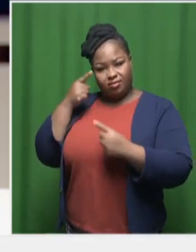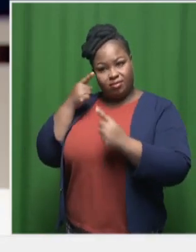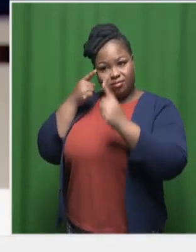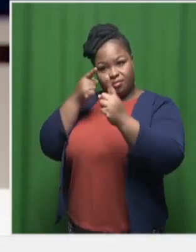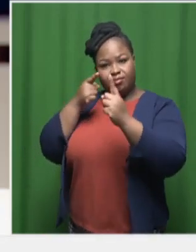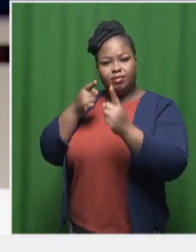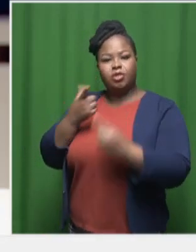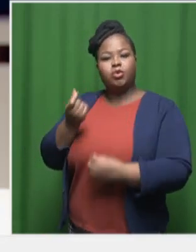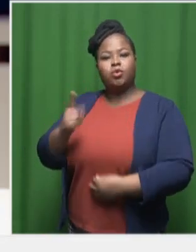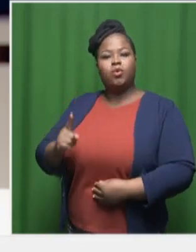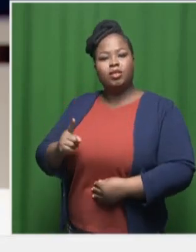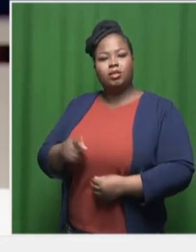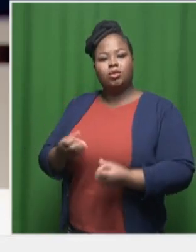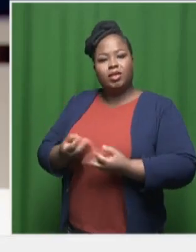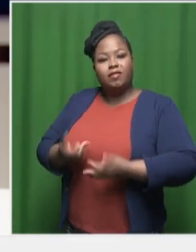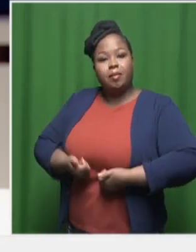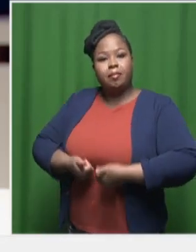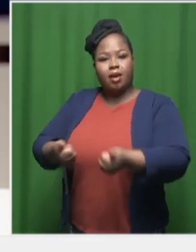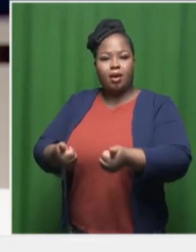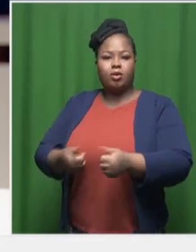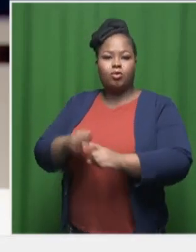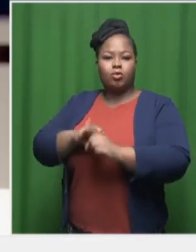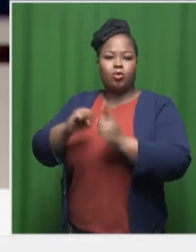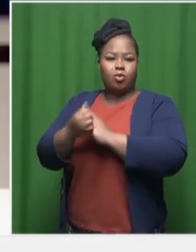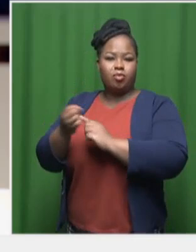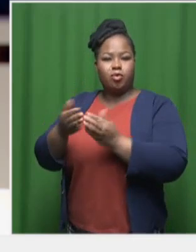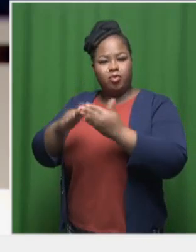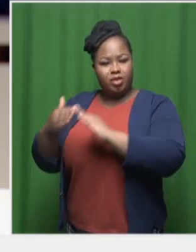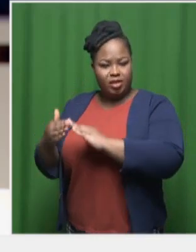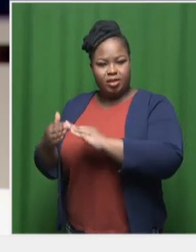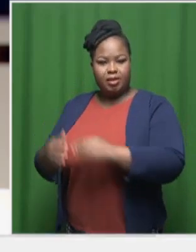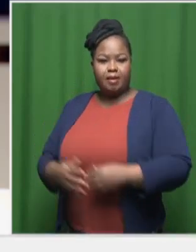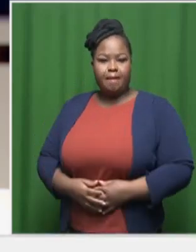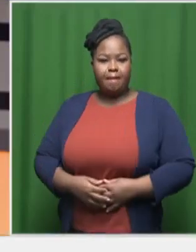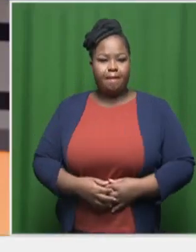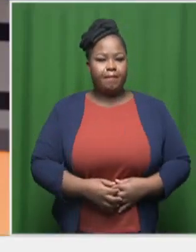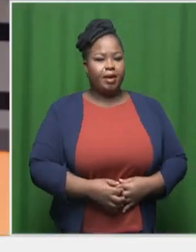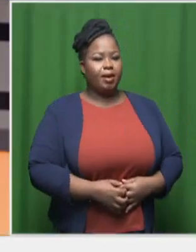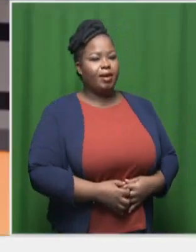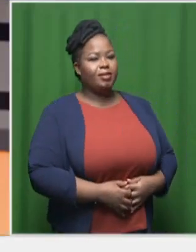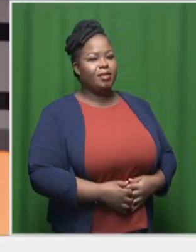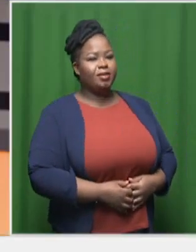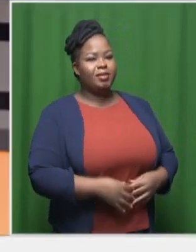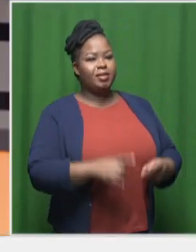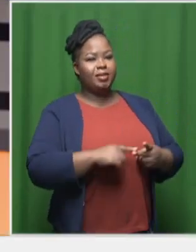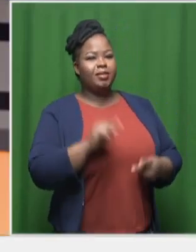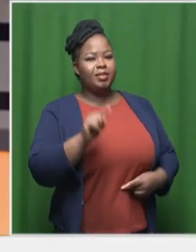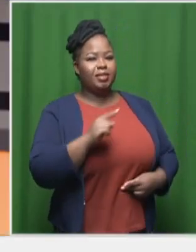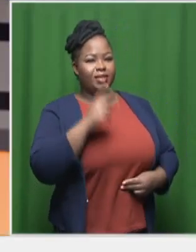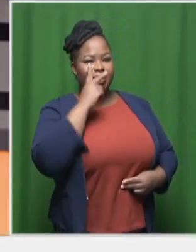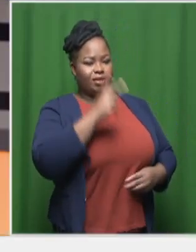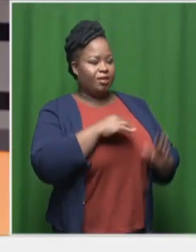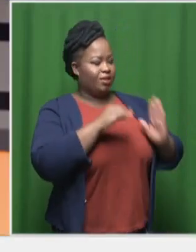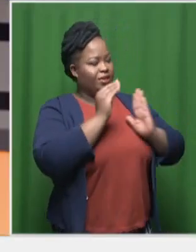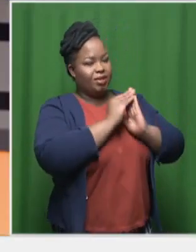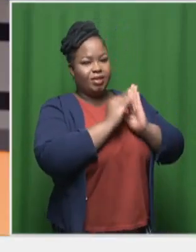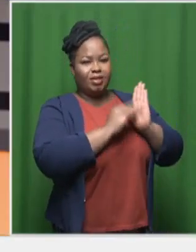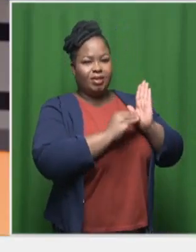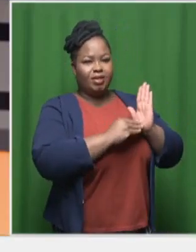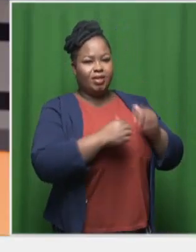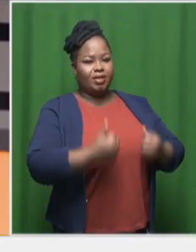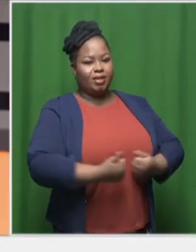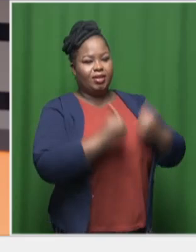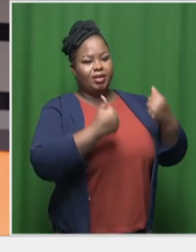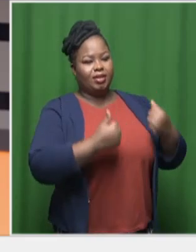contribution to society and ensure we prioritize country duty. And I look at the list of challenges that you've just